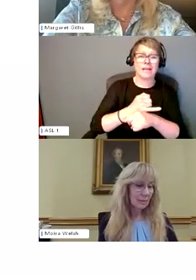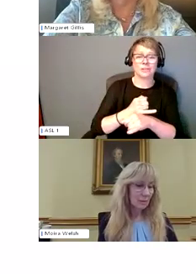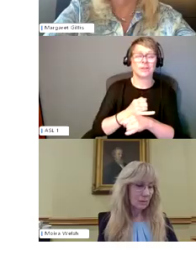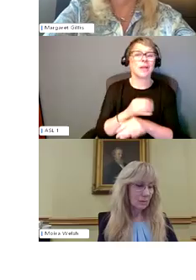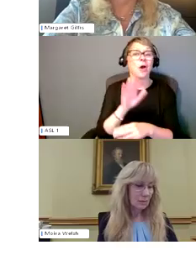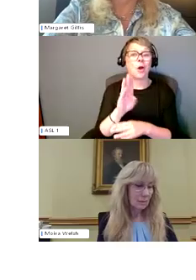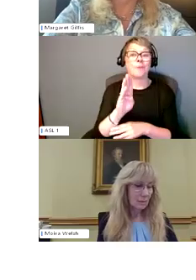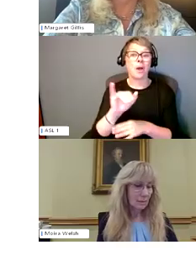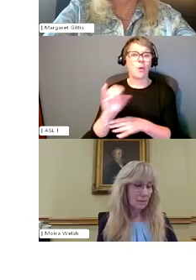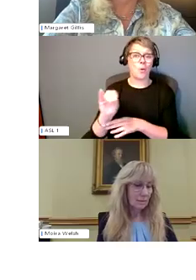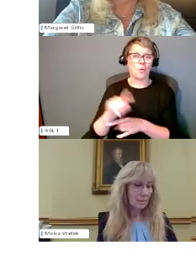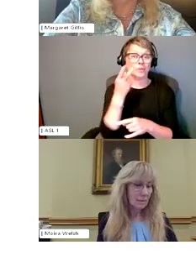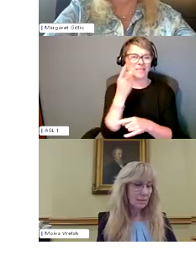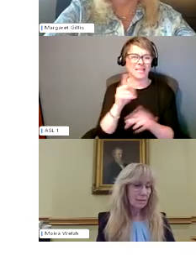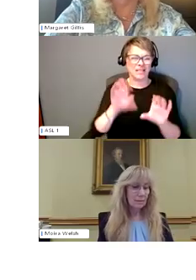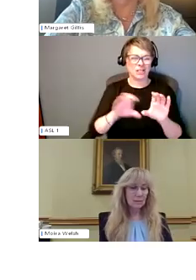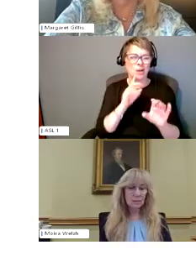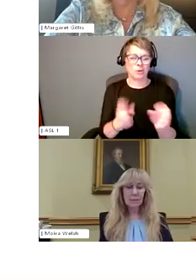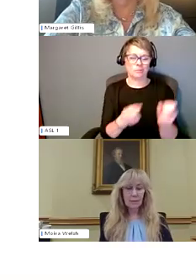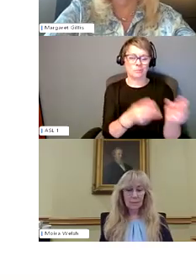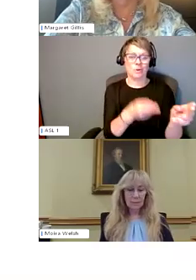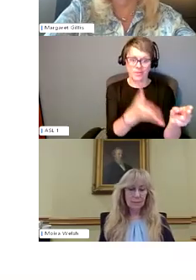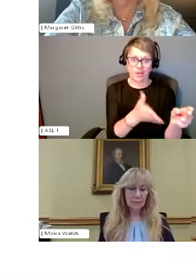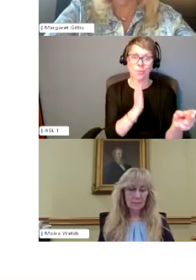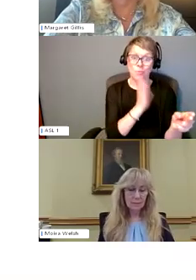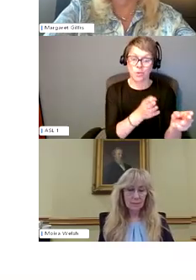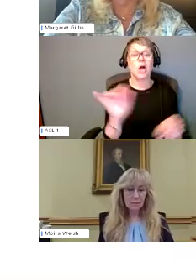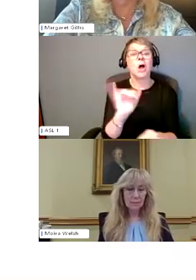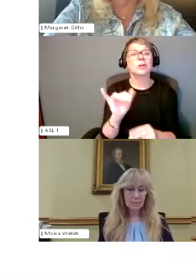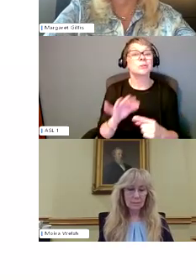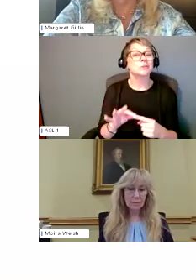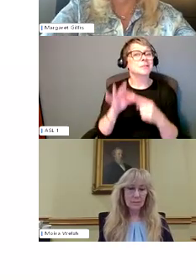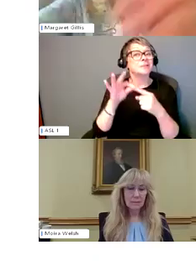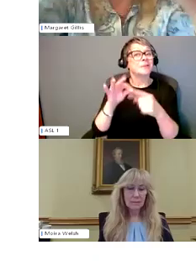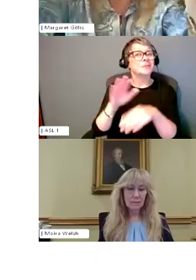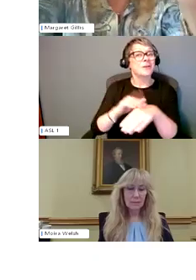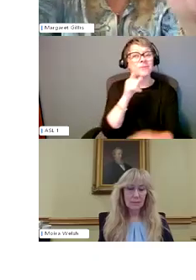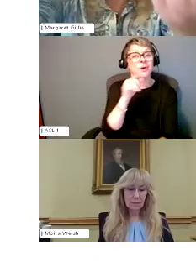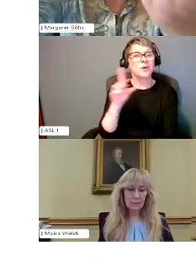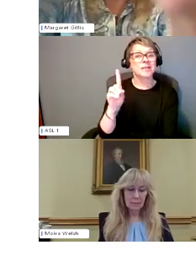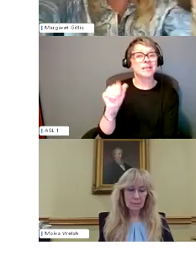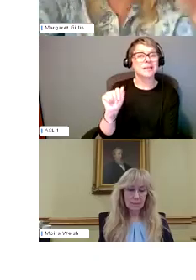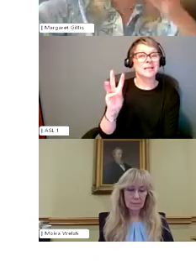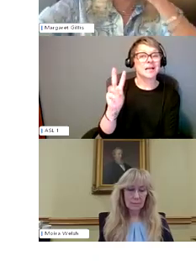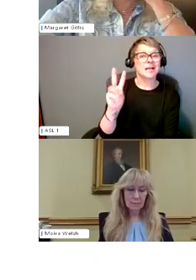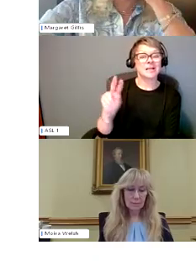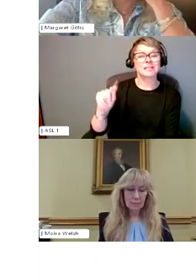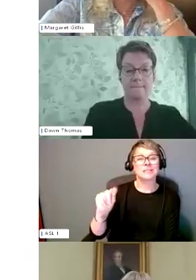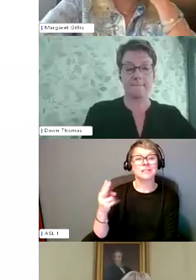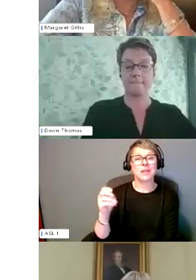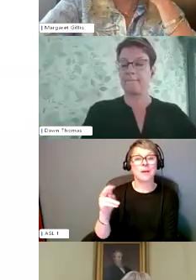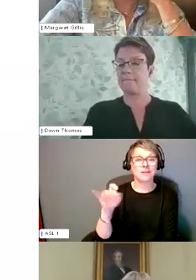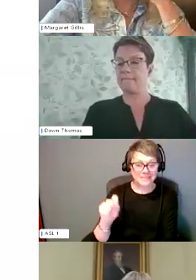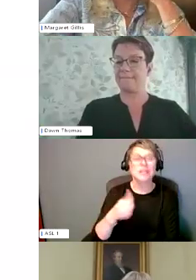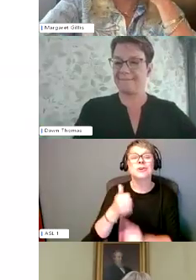bio as well. You'll see it in the chat briefly. And it's also a very special thing for me to invite Don Thomas, who's the coordinator of the Digby and